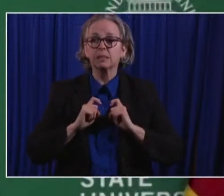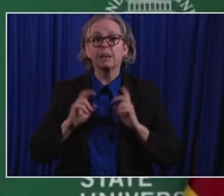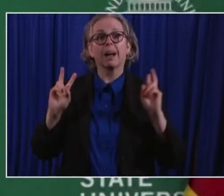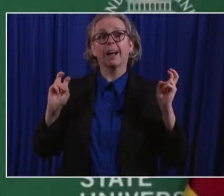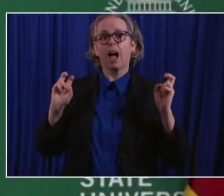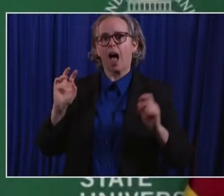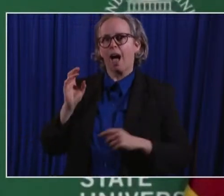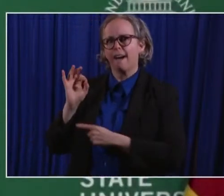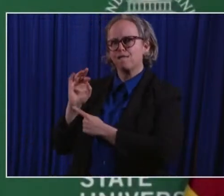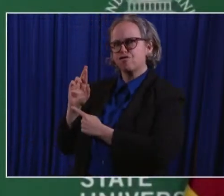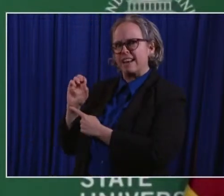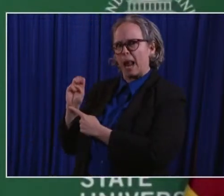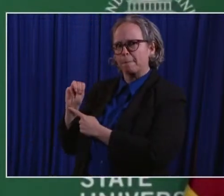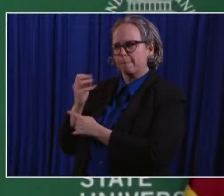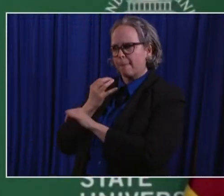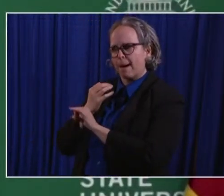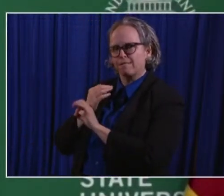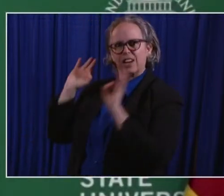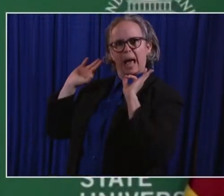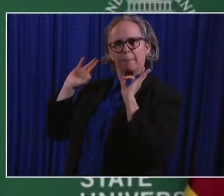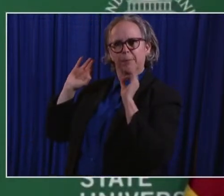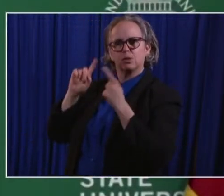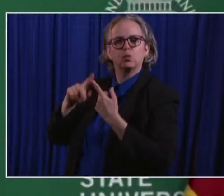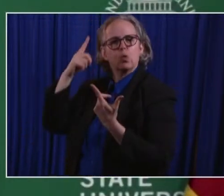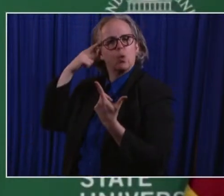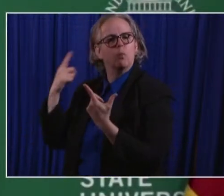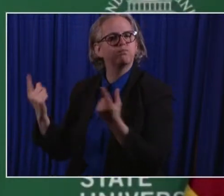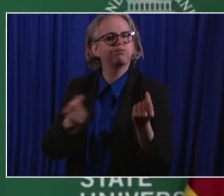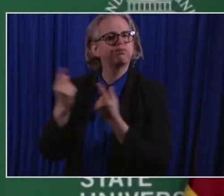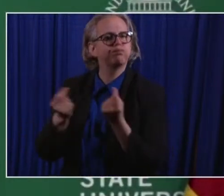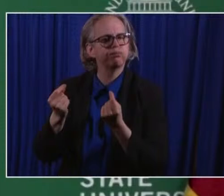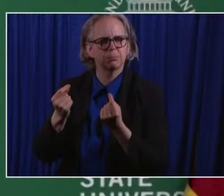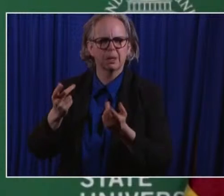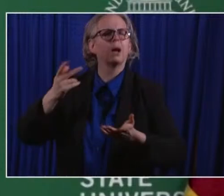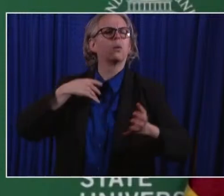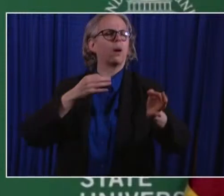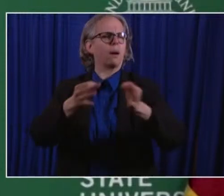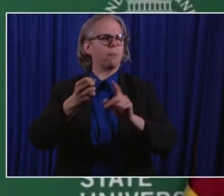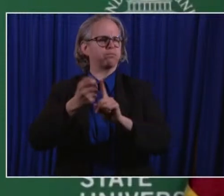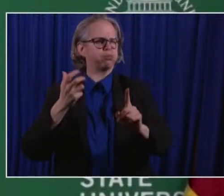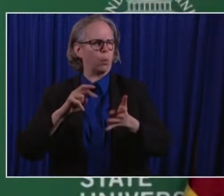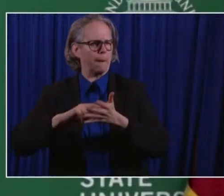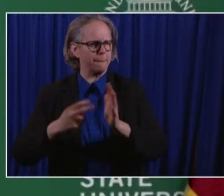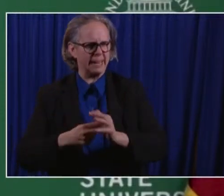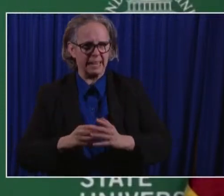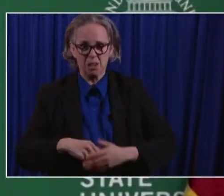people who've been vaccinated, that's the first thing that they generally say. I'm going to be able